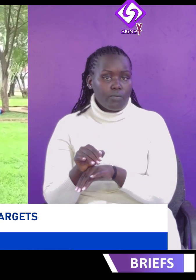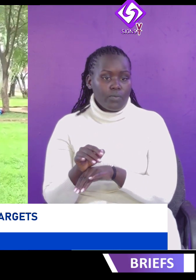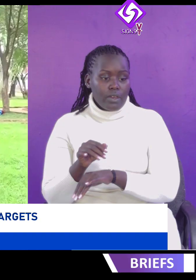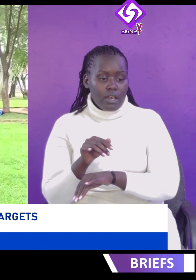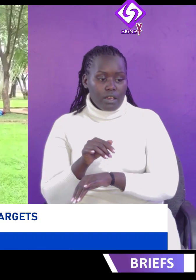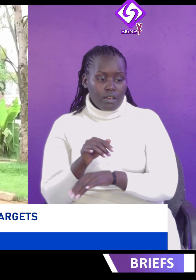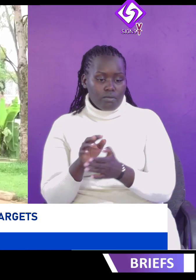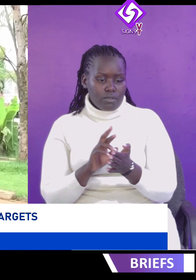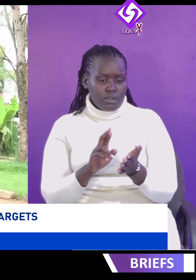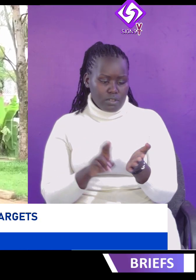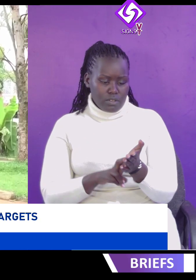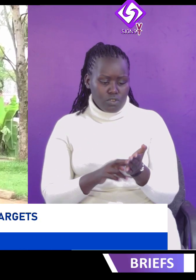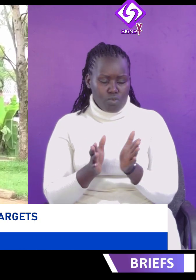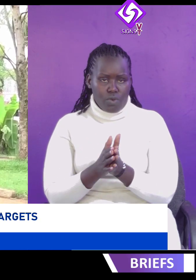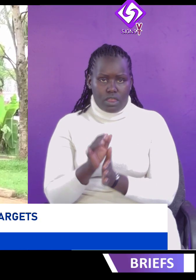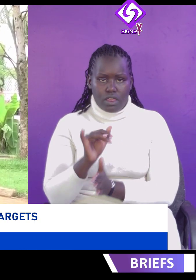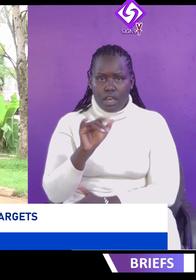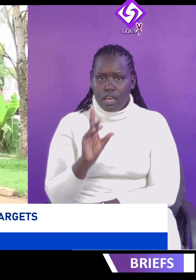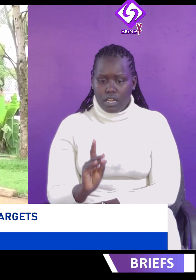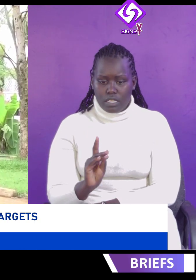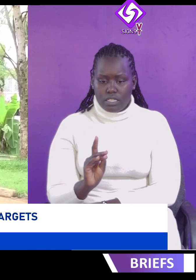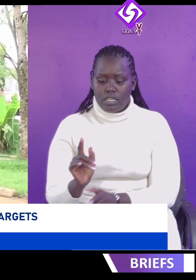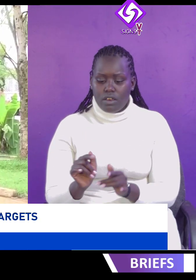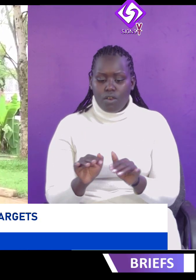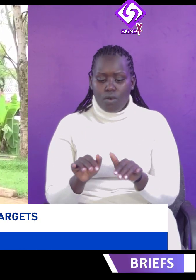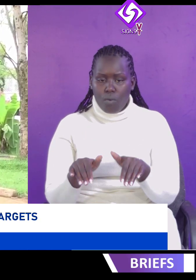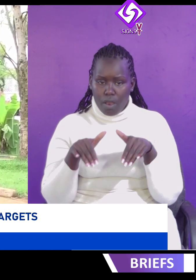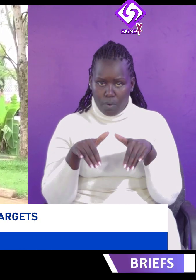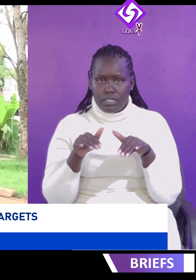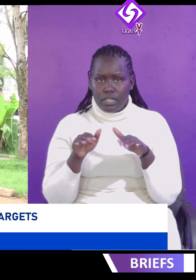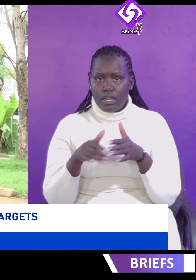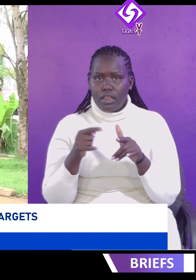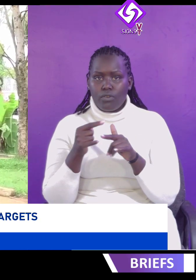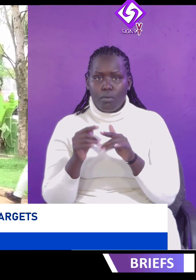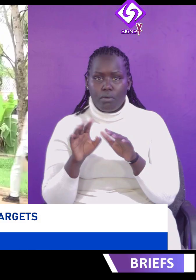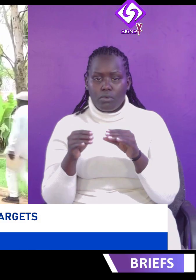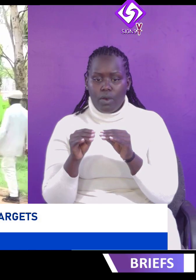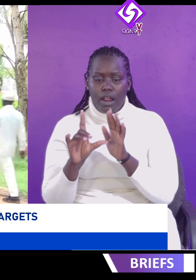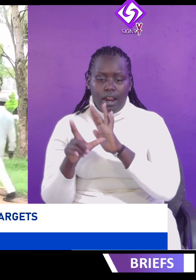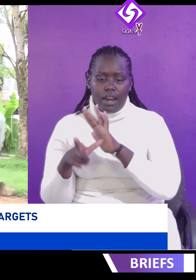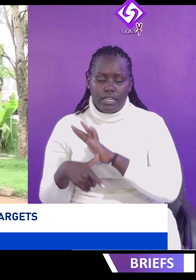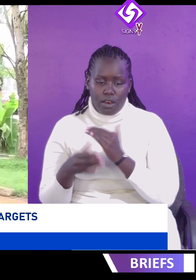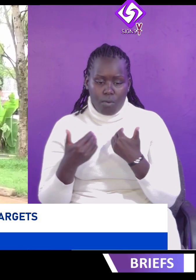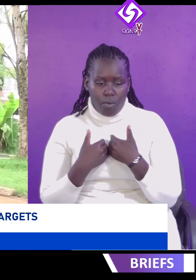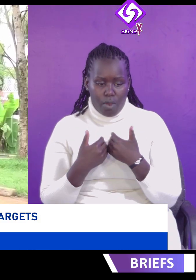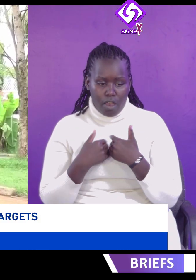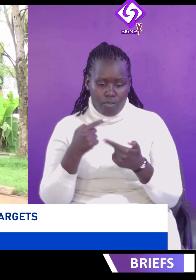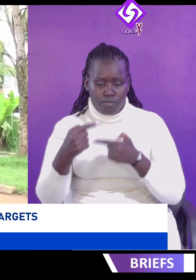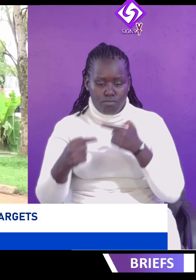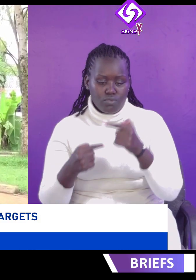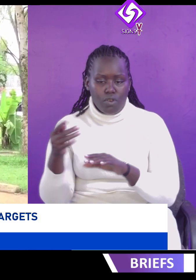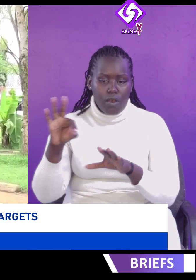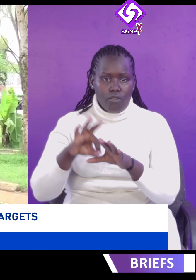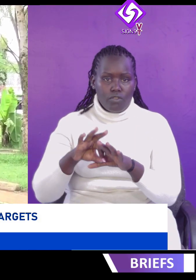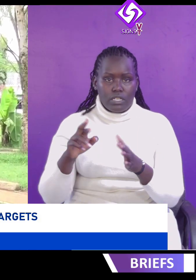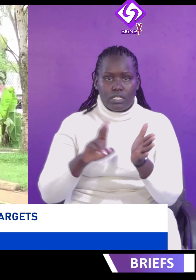registration officers with IDs. But we are waiting. They'll be enhanced later. So we are having a continuous voter registration going